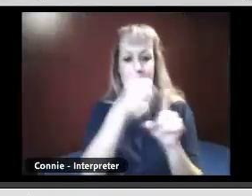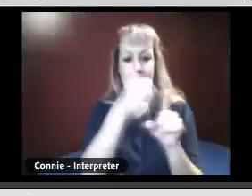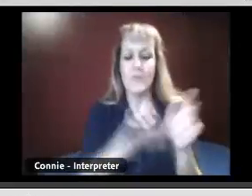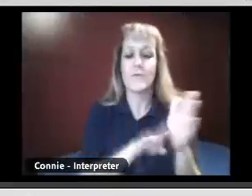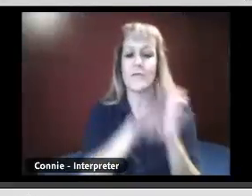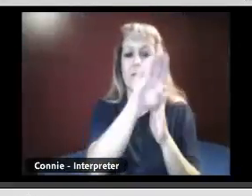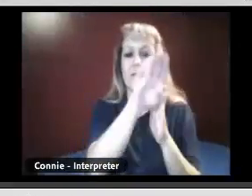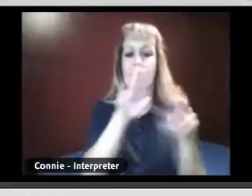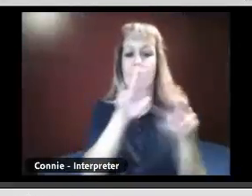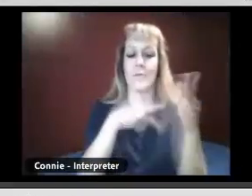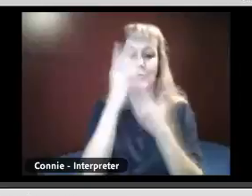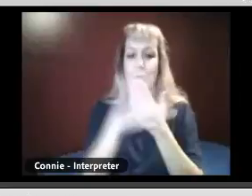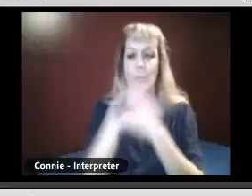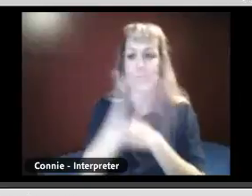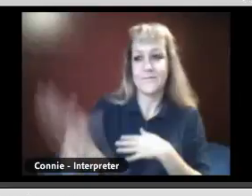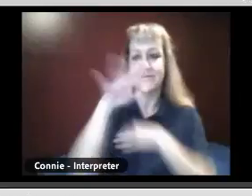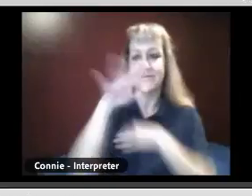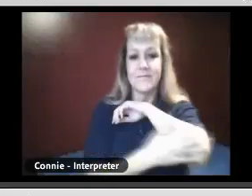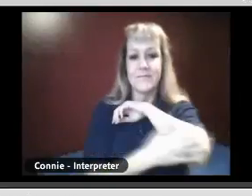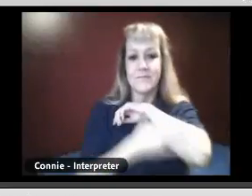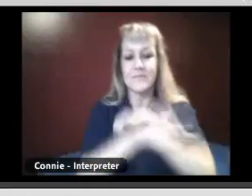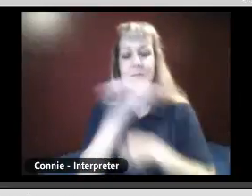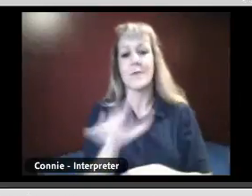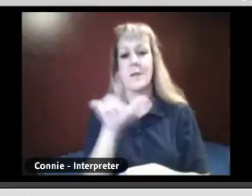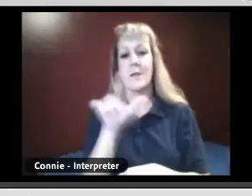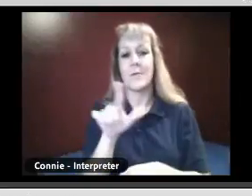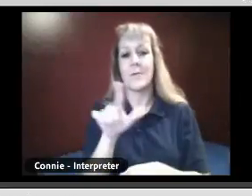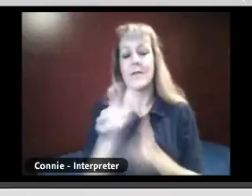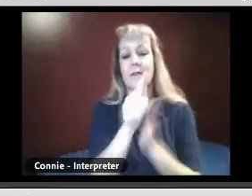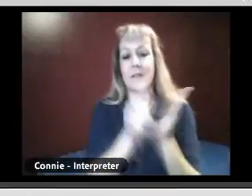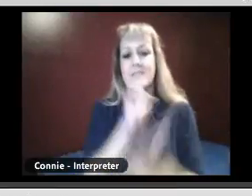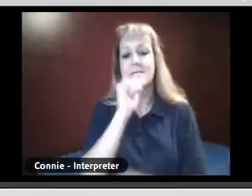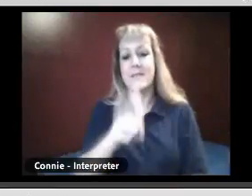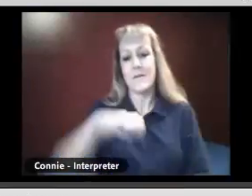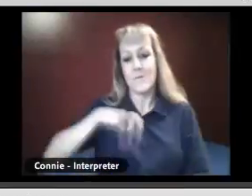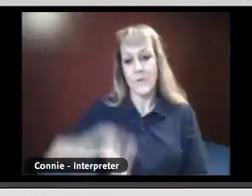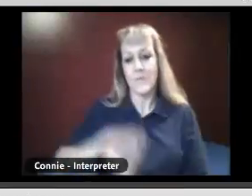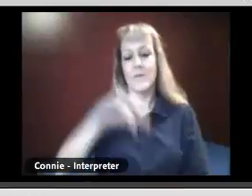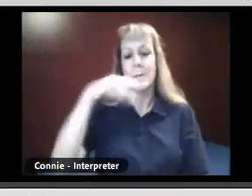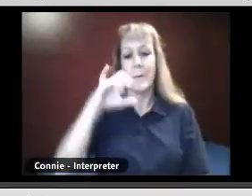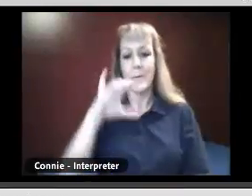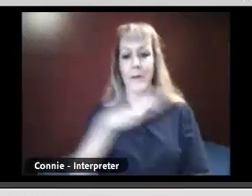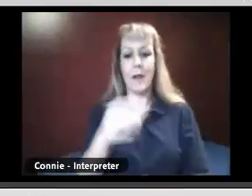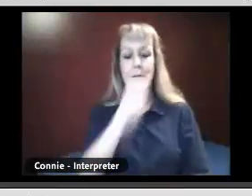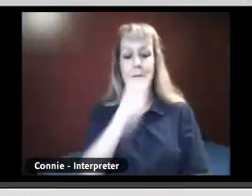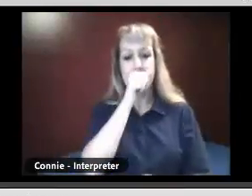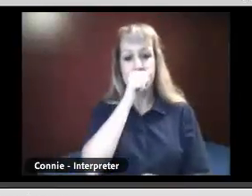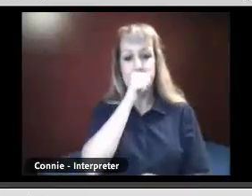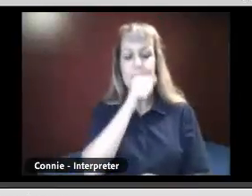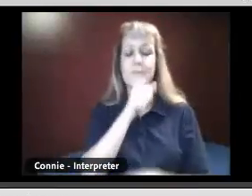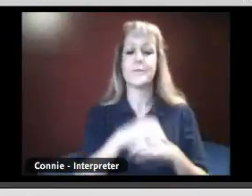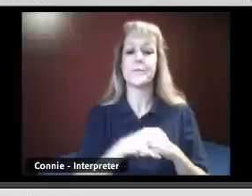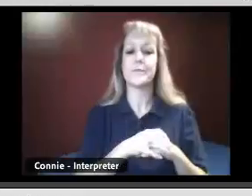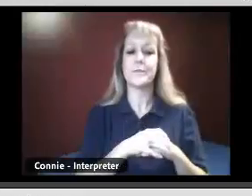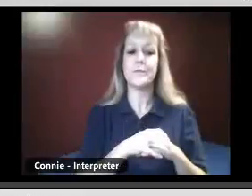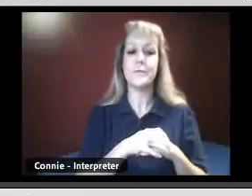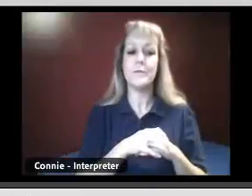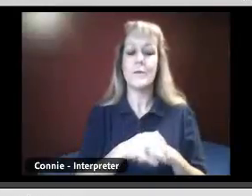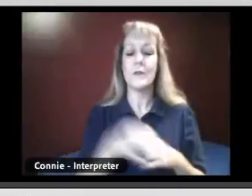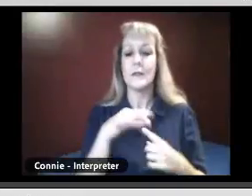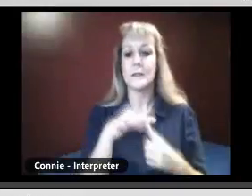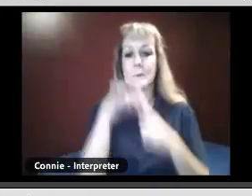clients across the country in the library, legal, nonprofit, public, and private sectors. Claudia specializes